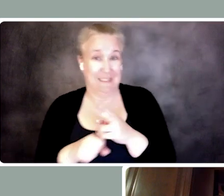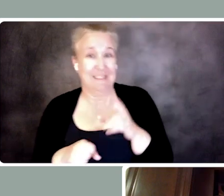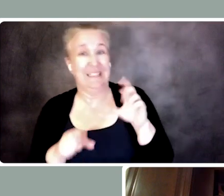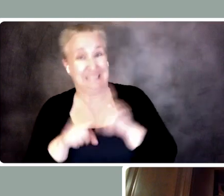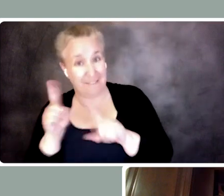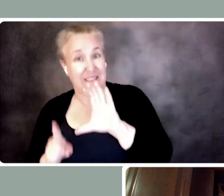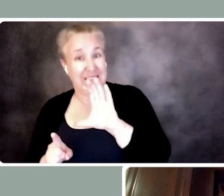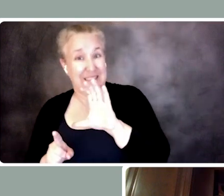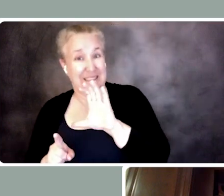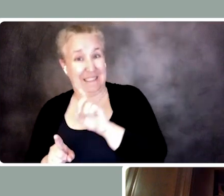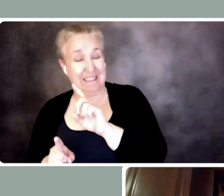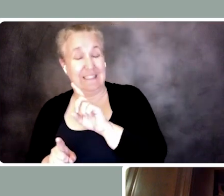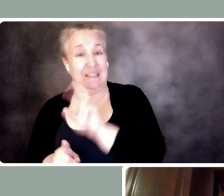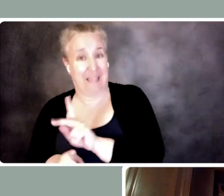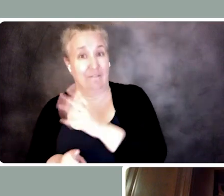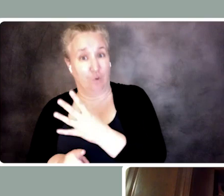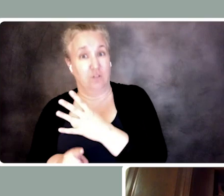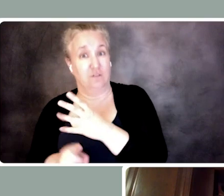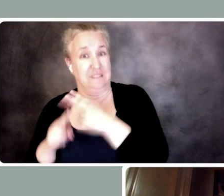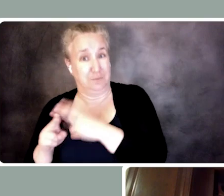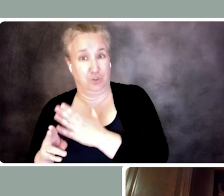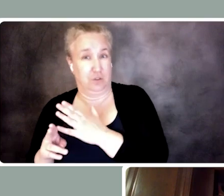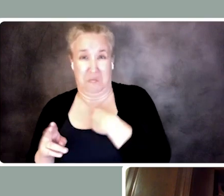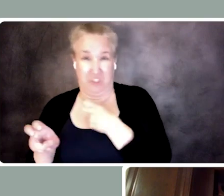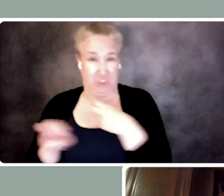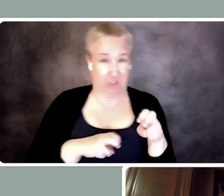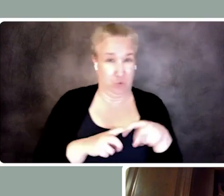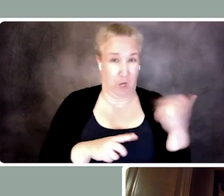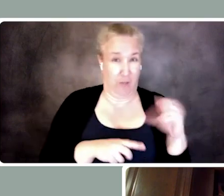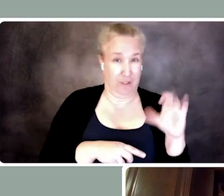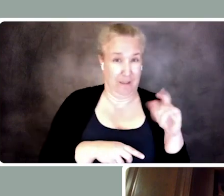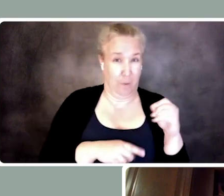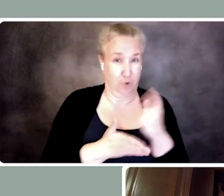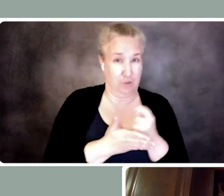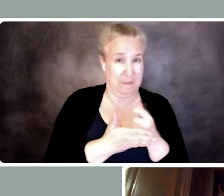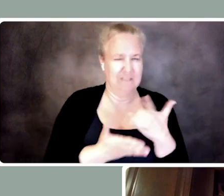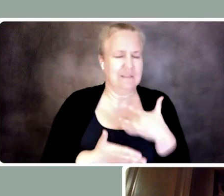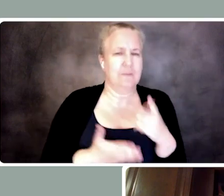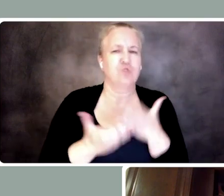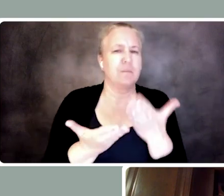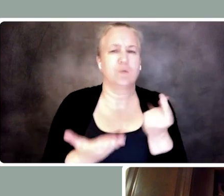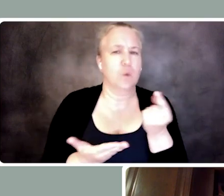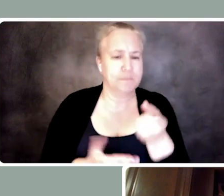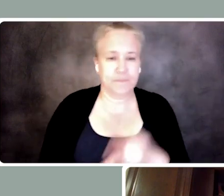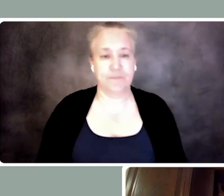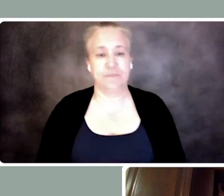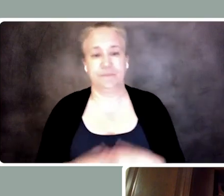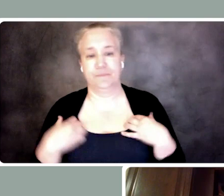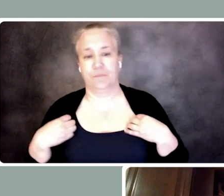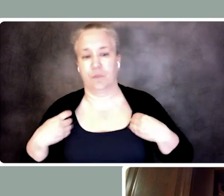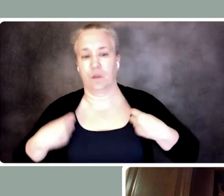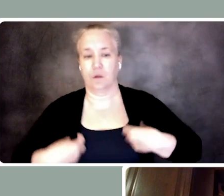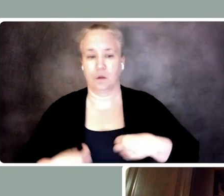CDK4/6 inhibitor? Do you need to move to a different chemotherapy treatment? What is typically recommended? Right. So